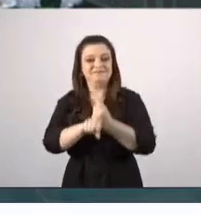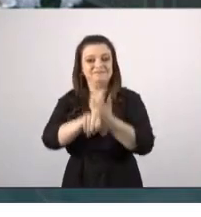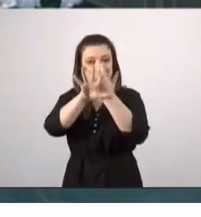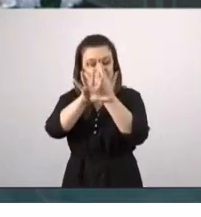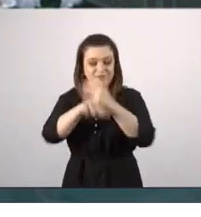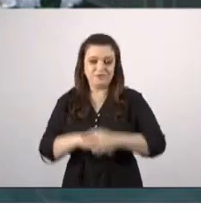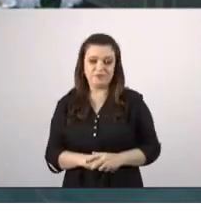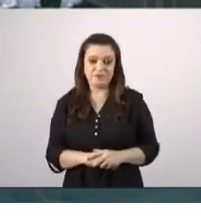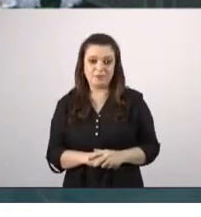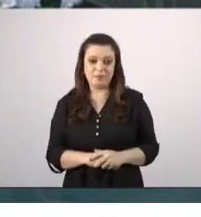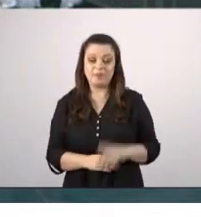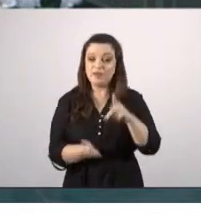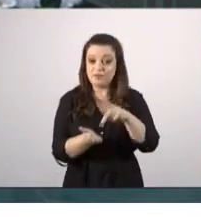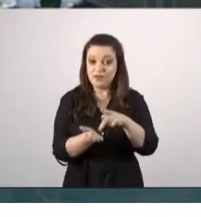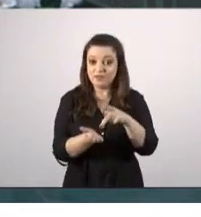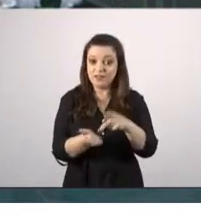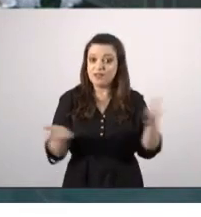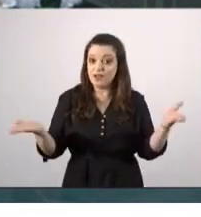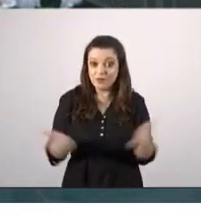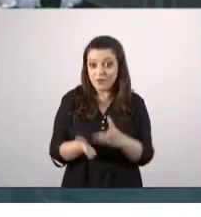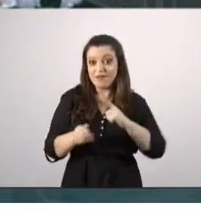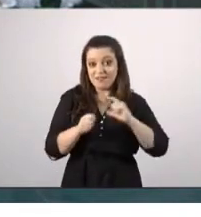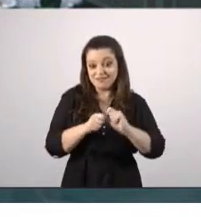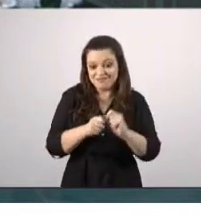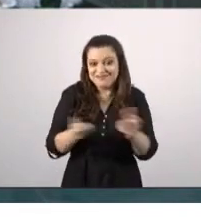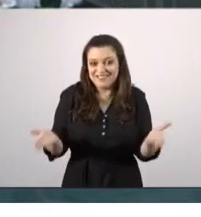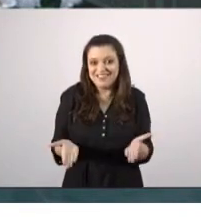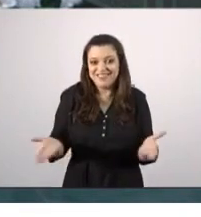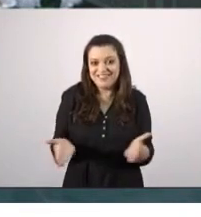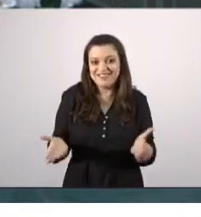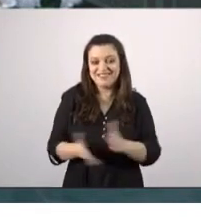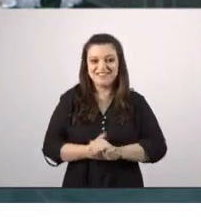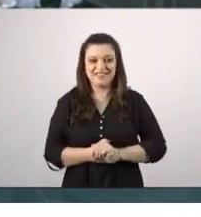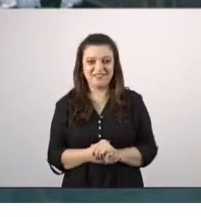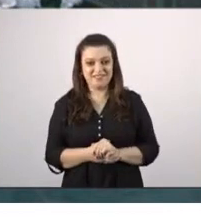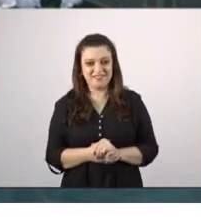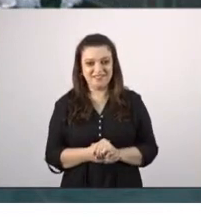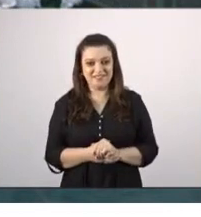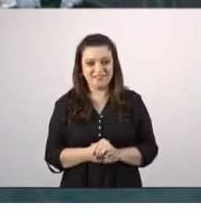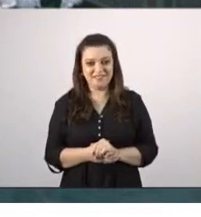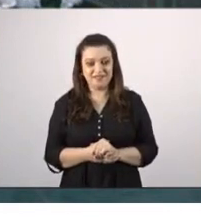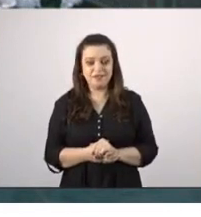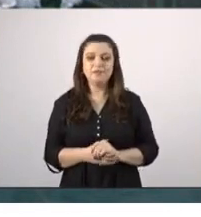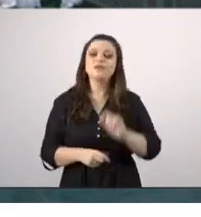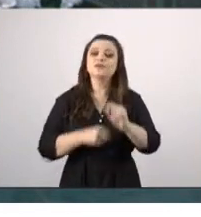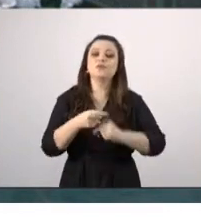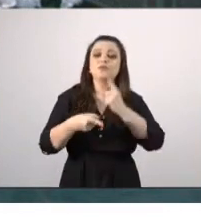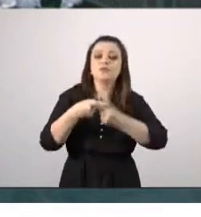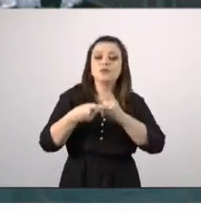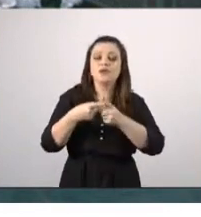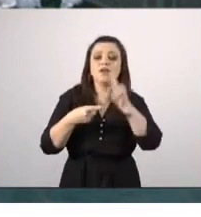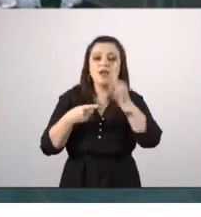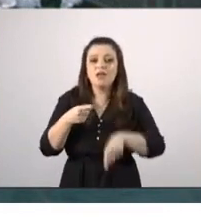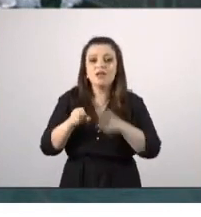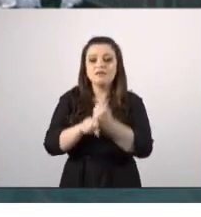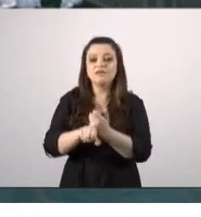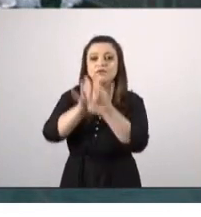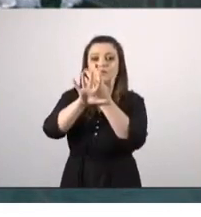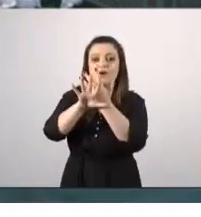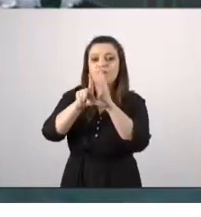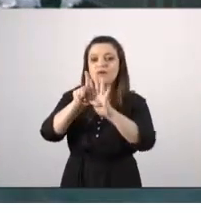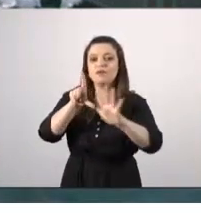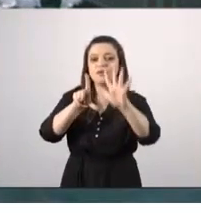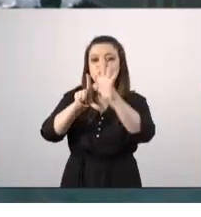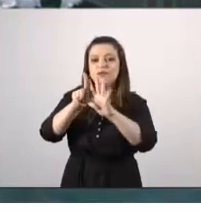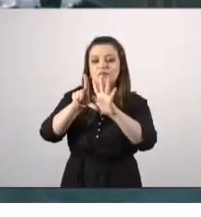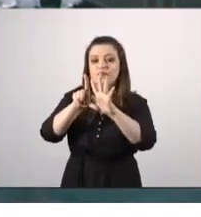fact, we are doing so right now. But here's what isn't virtual. What isn't virtual is your